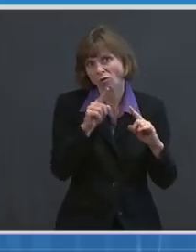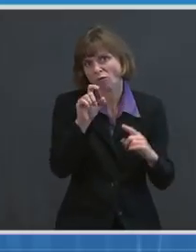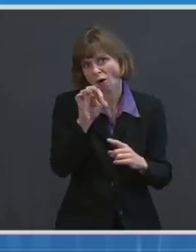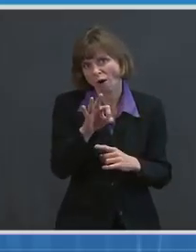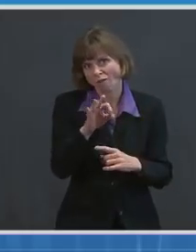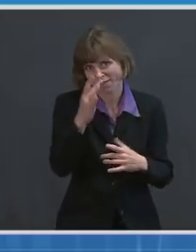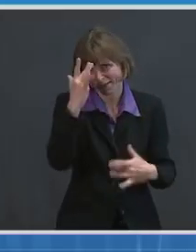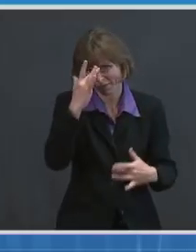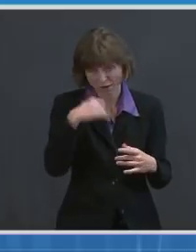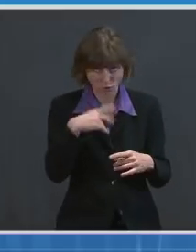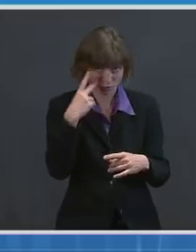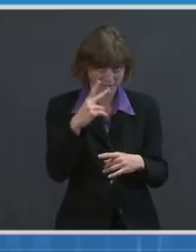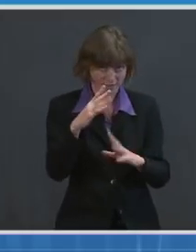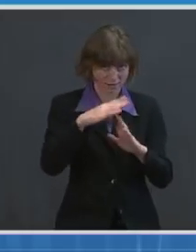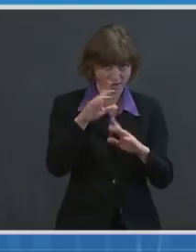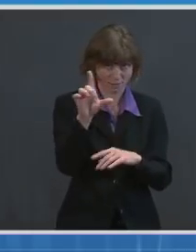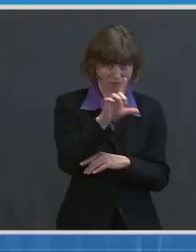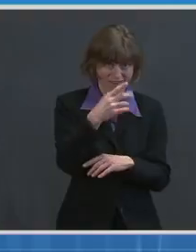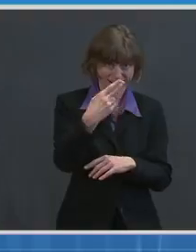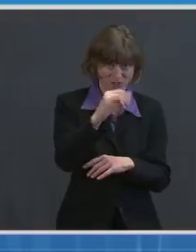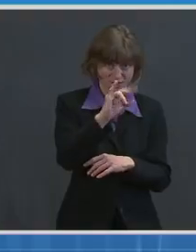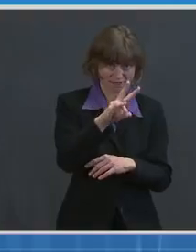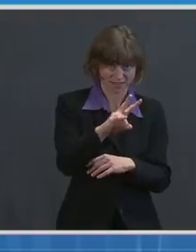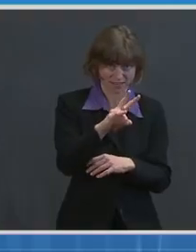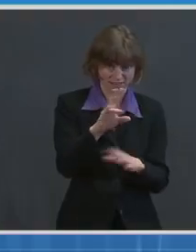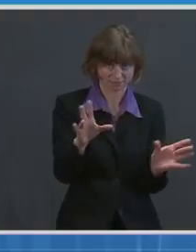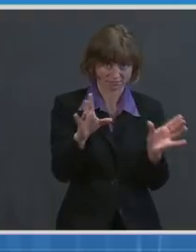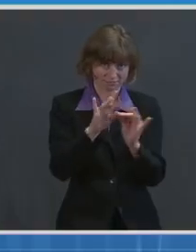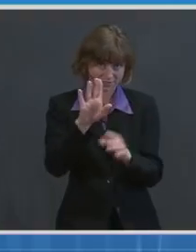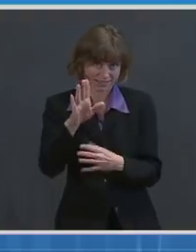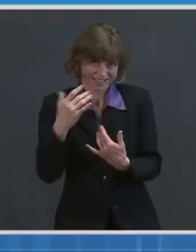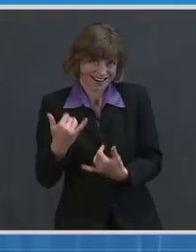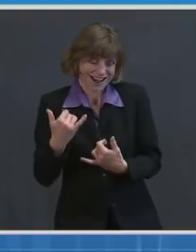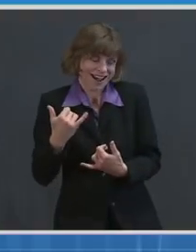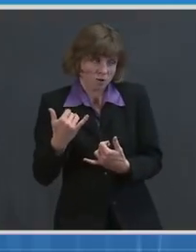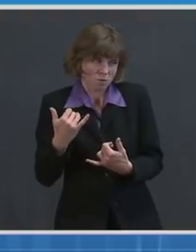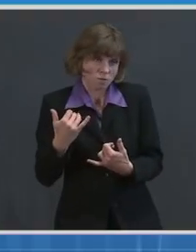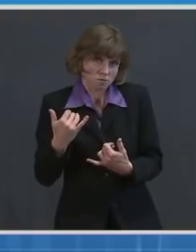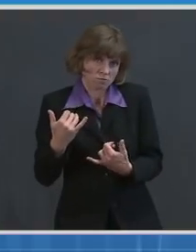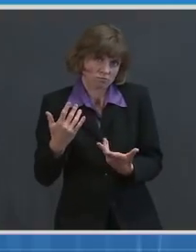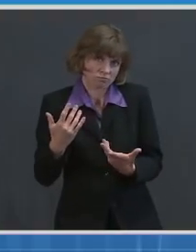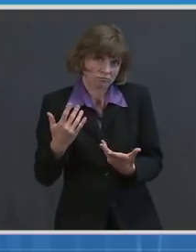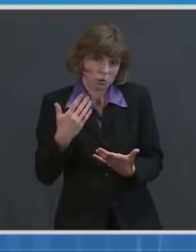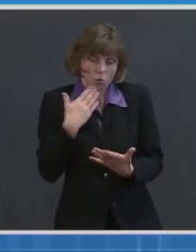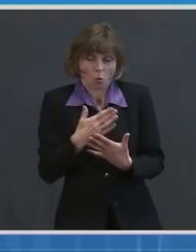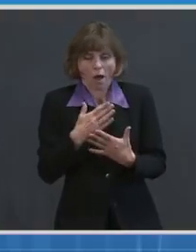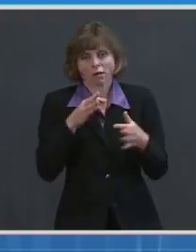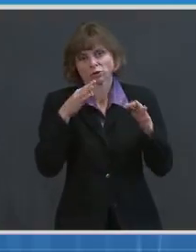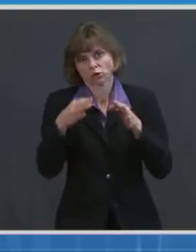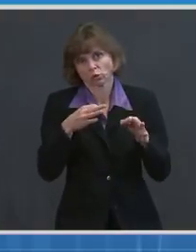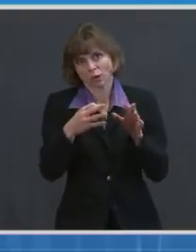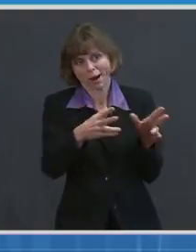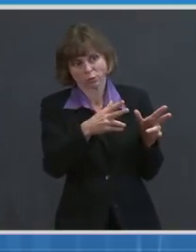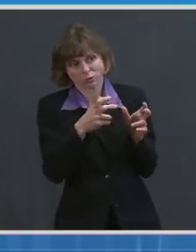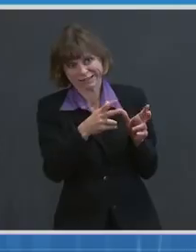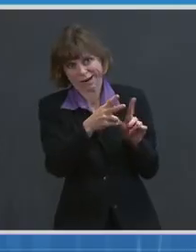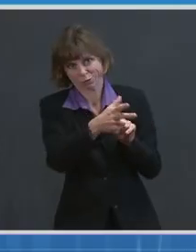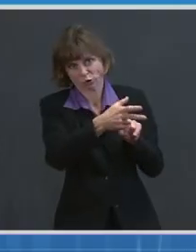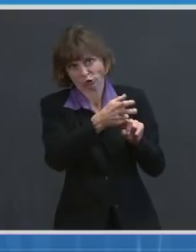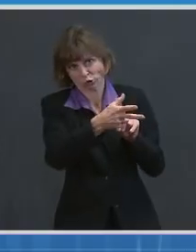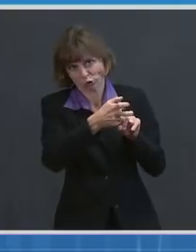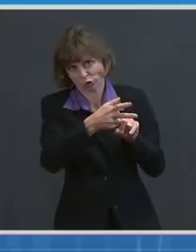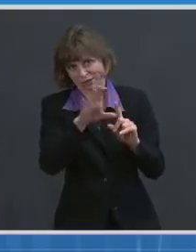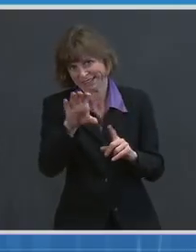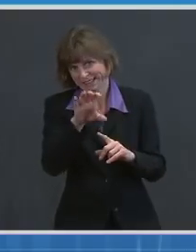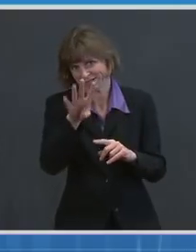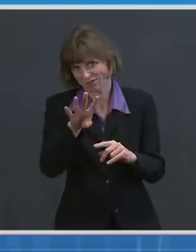in the upper left, HIV binding to its now well-described receptors, the CD4